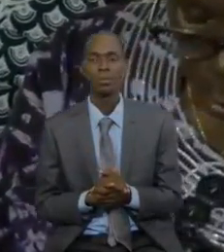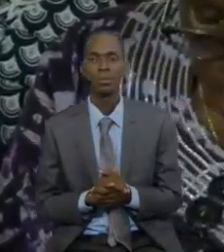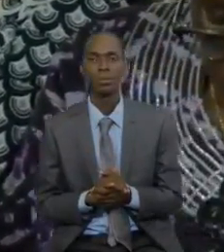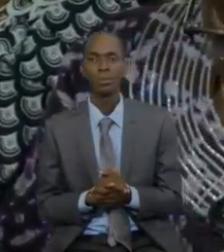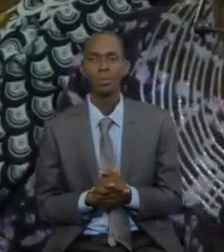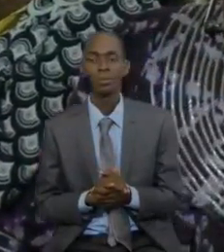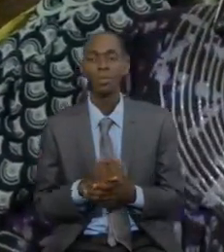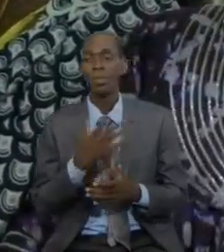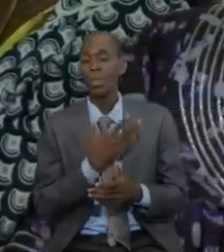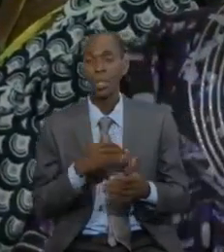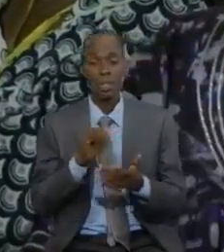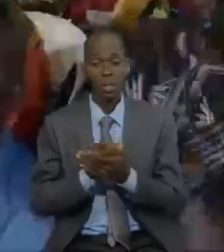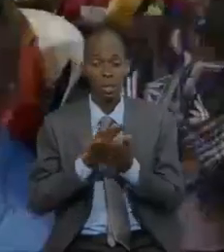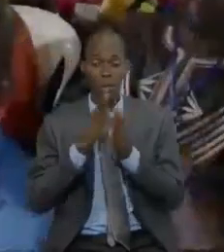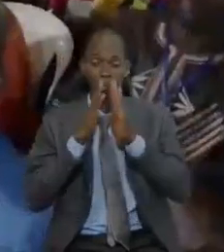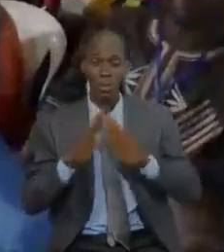And that peace is yours today.